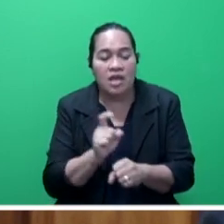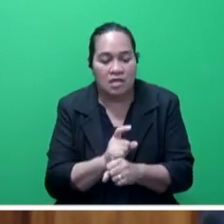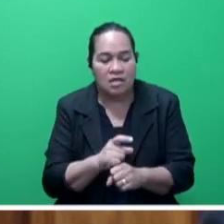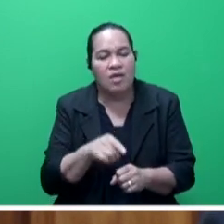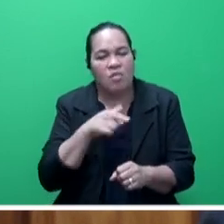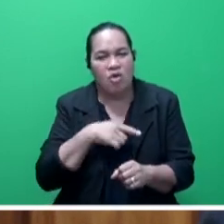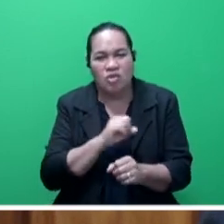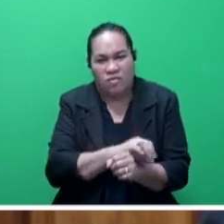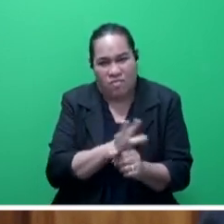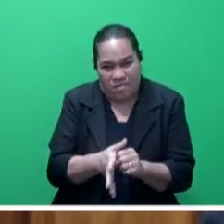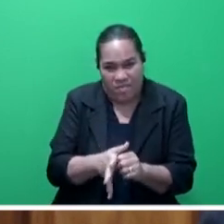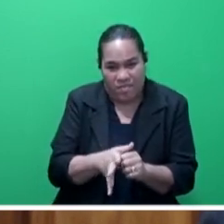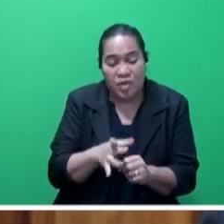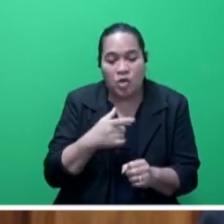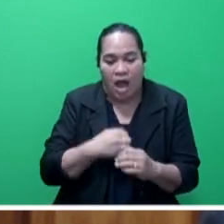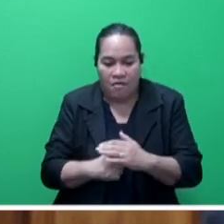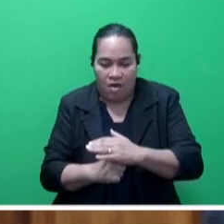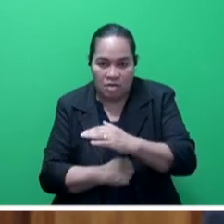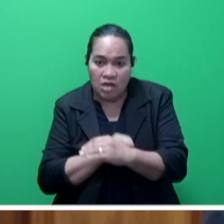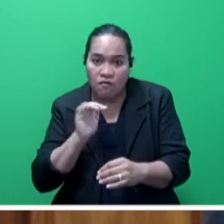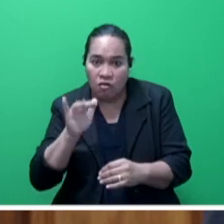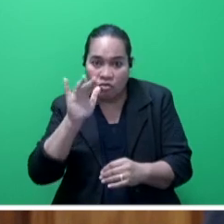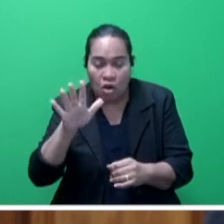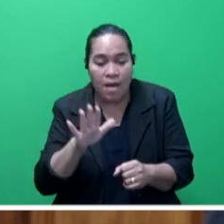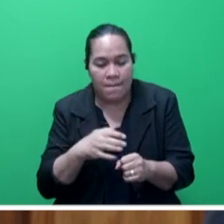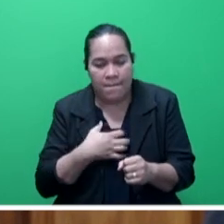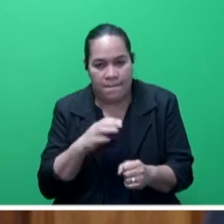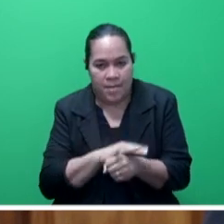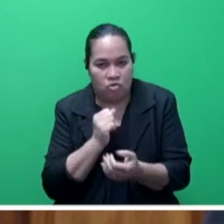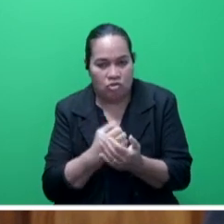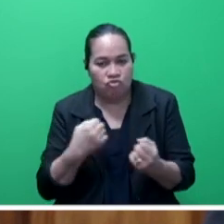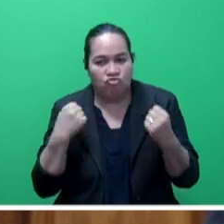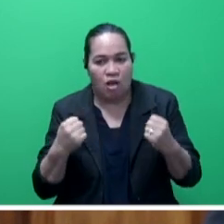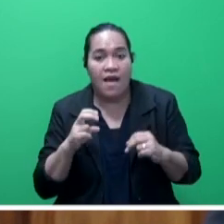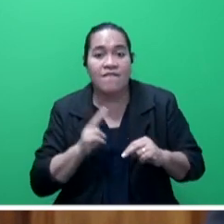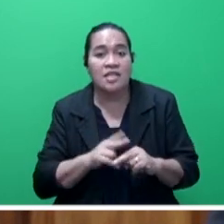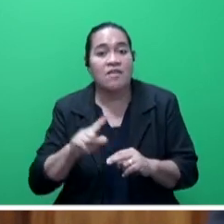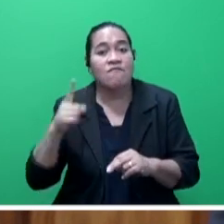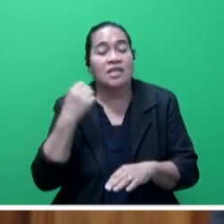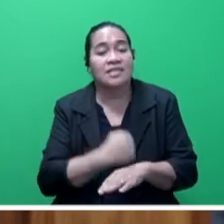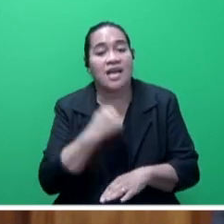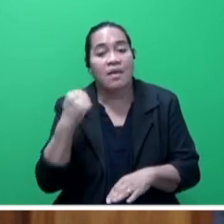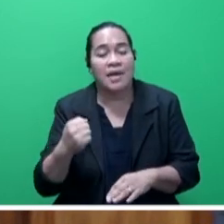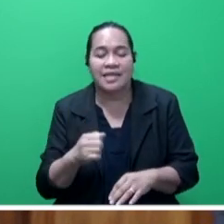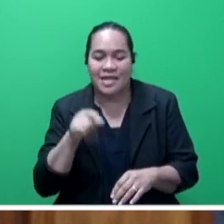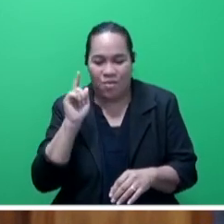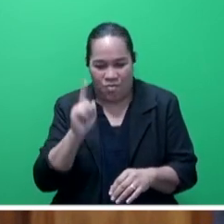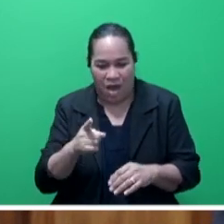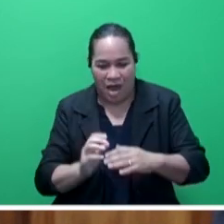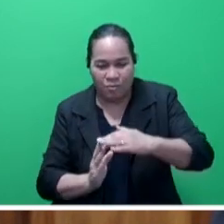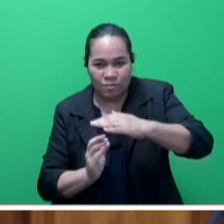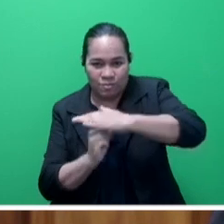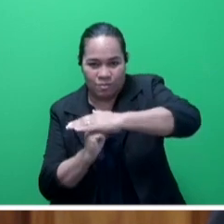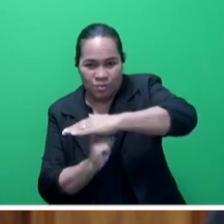pandemic so that our foundation for the future is actually stronger. Fiji First government, Honourable Speaker, is the beams that will